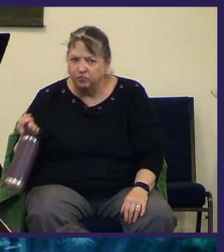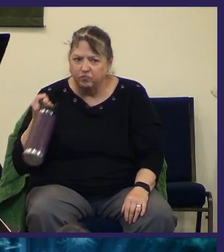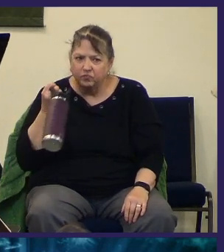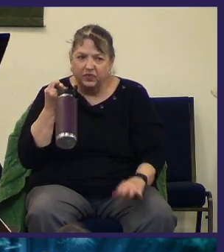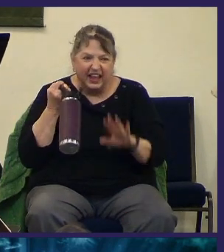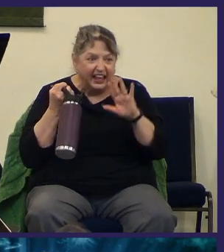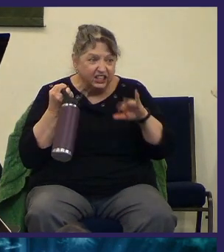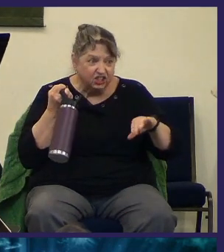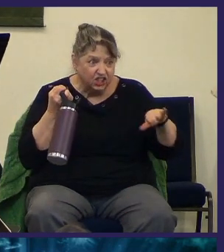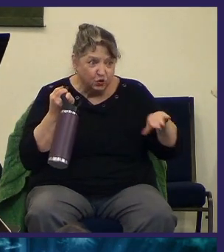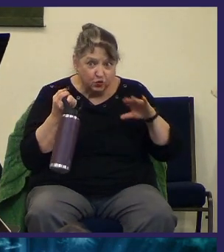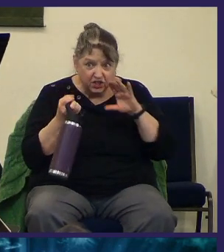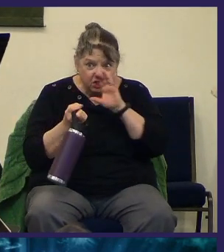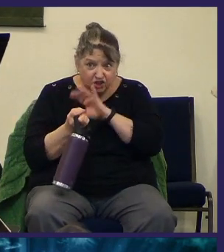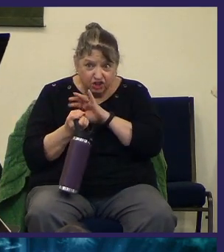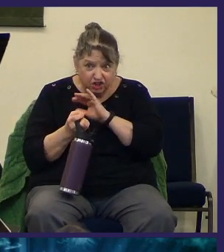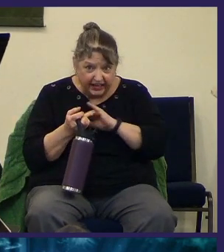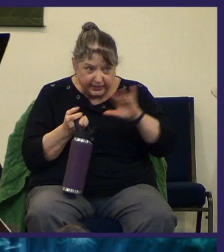children's church are dismissed